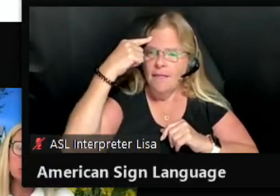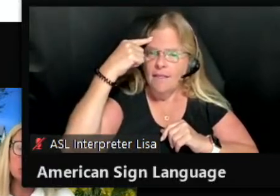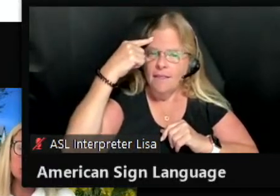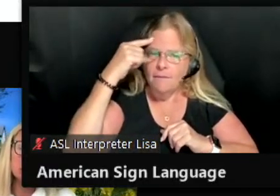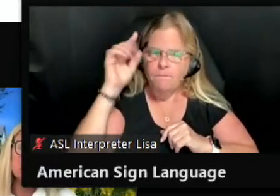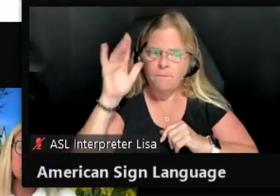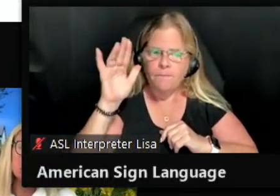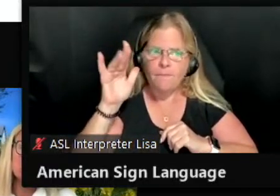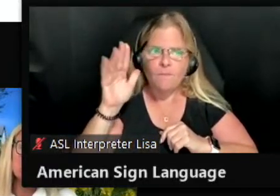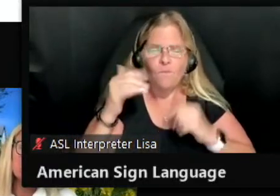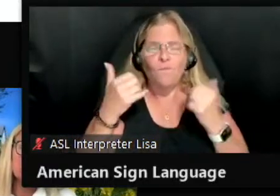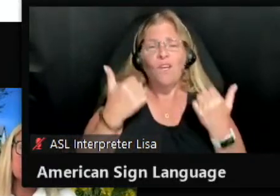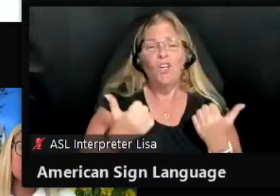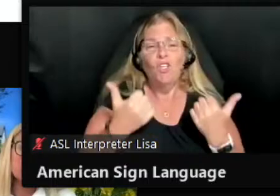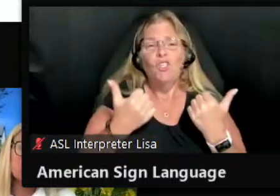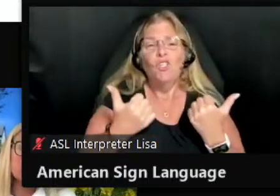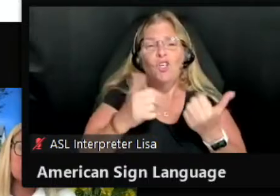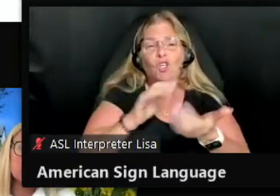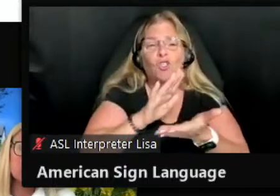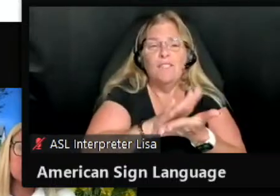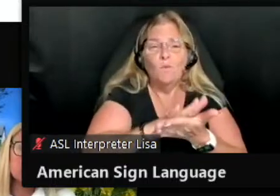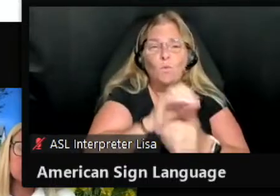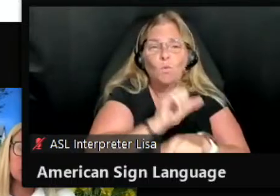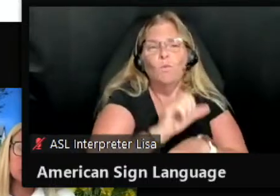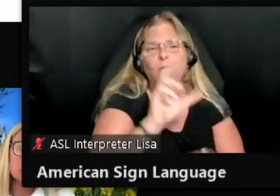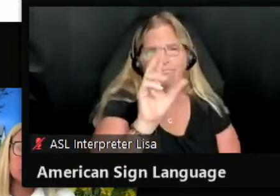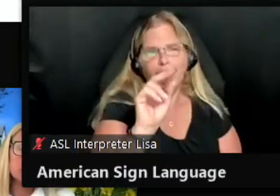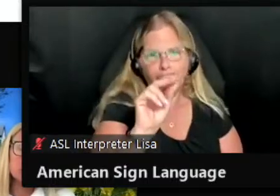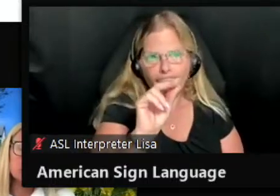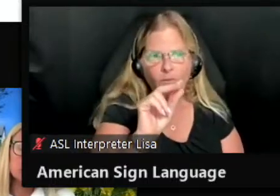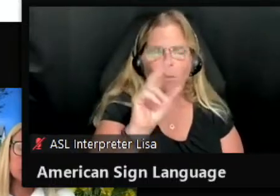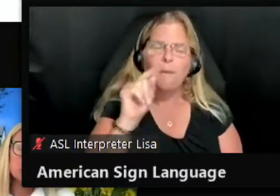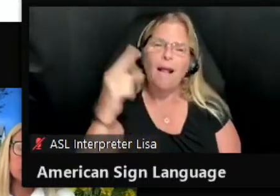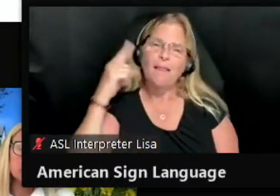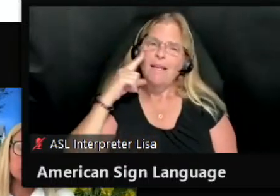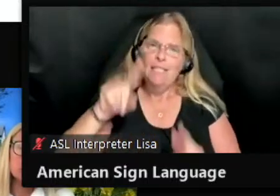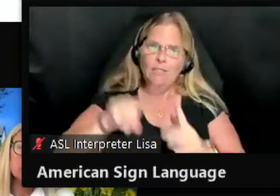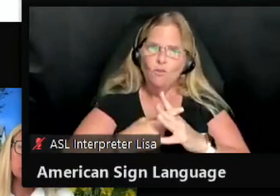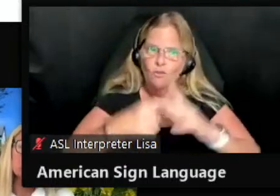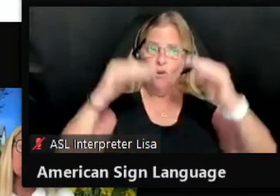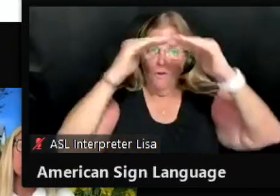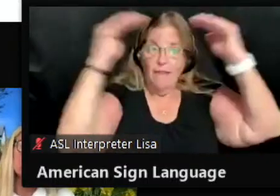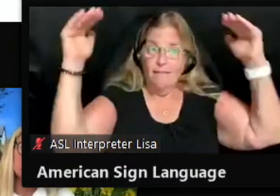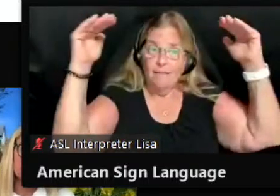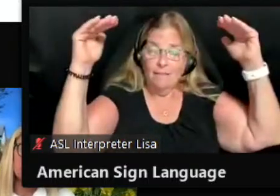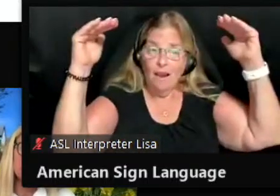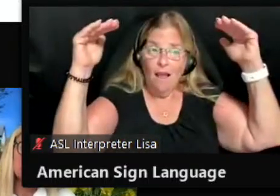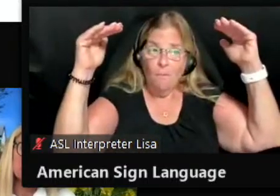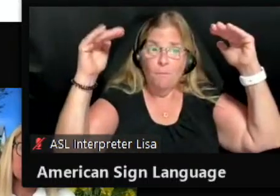not currently working in a school, but I think that has to come from the top down and from the bottom up and